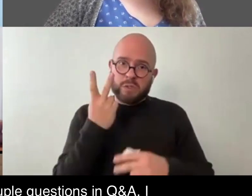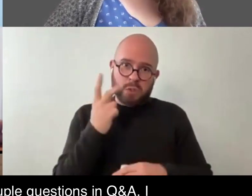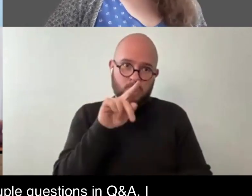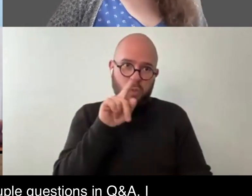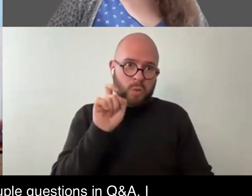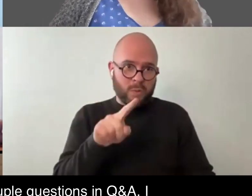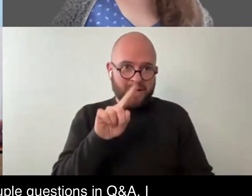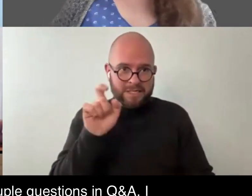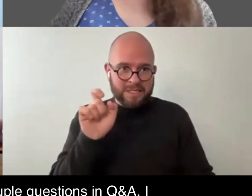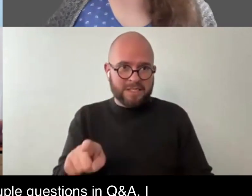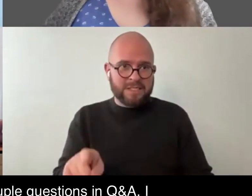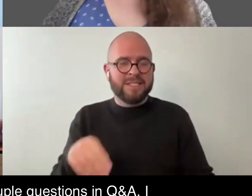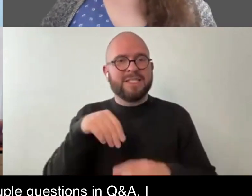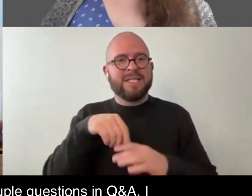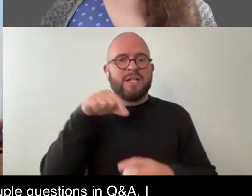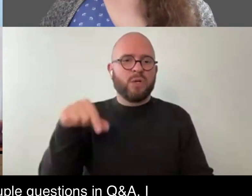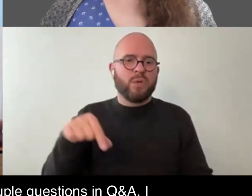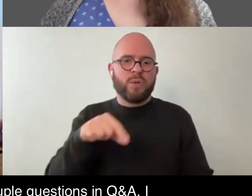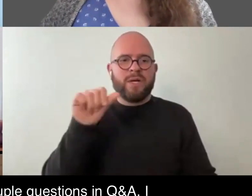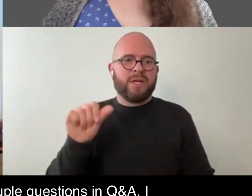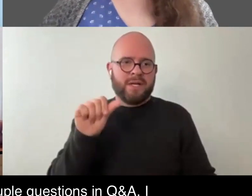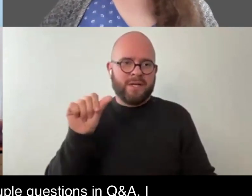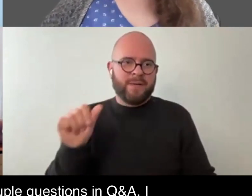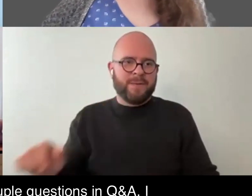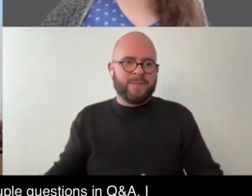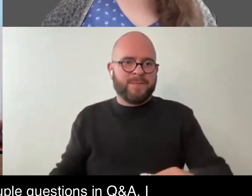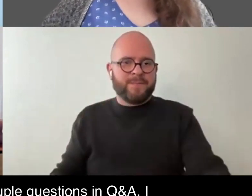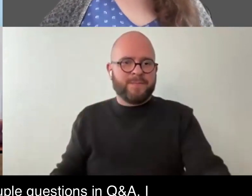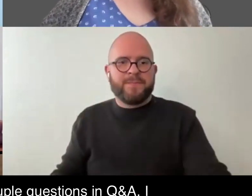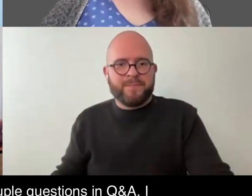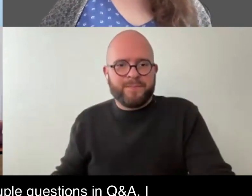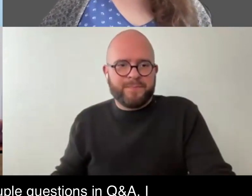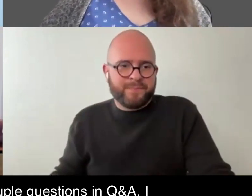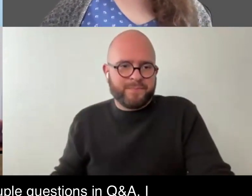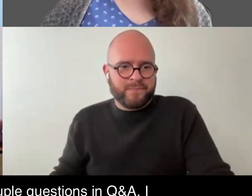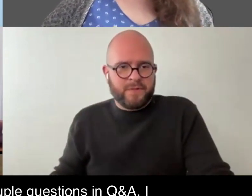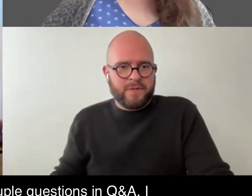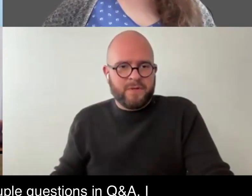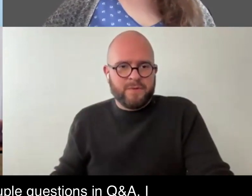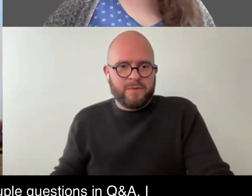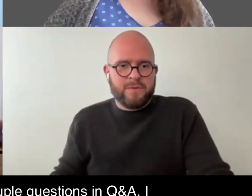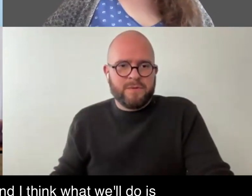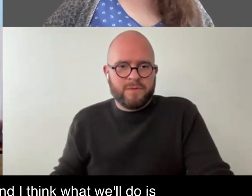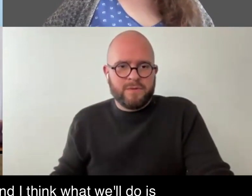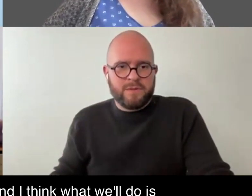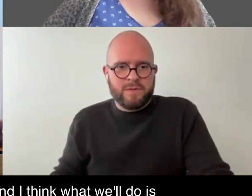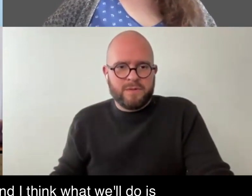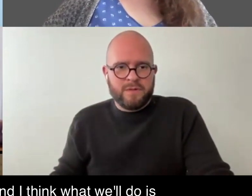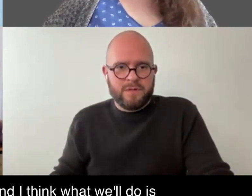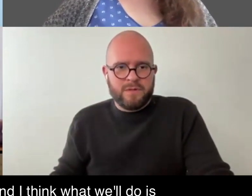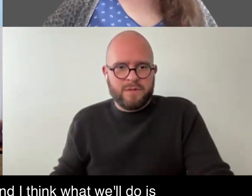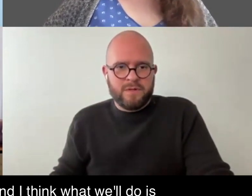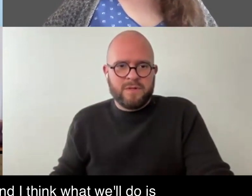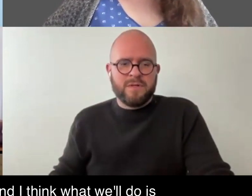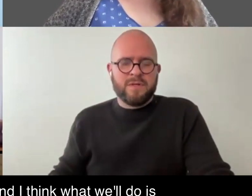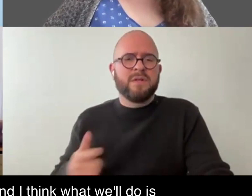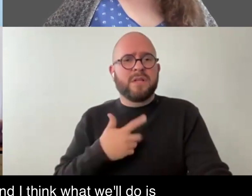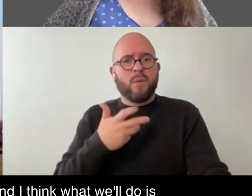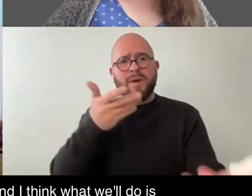in Q&A. I want to invite people to put their questions in the